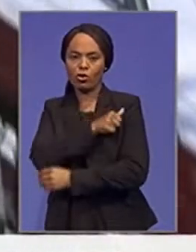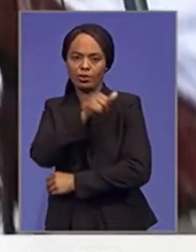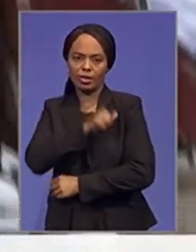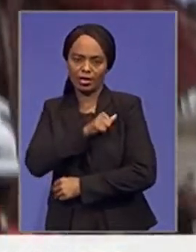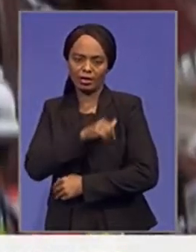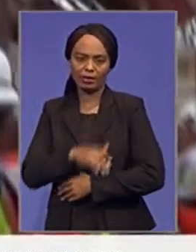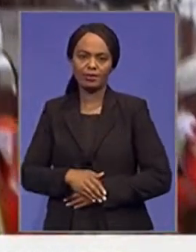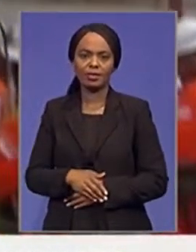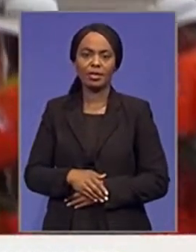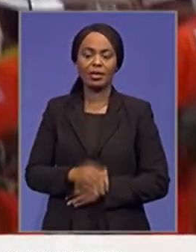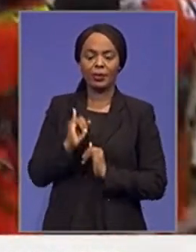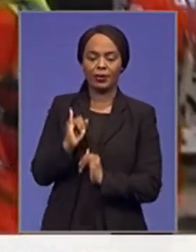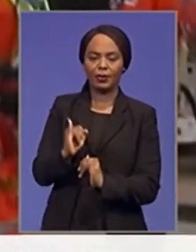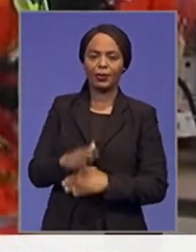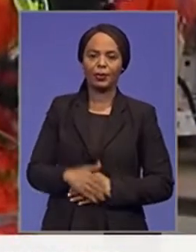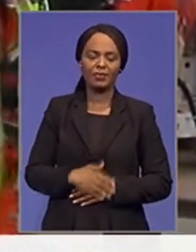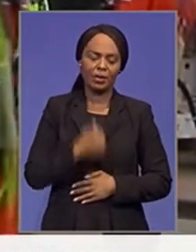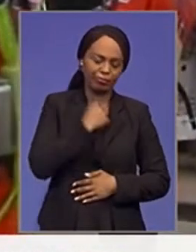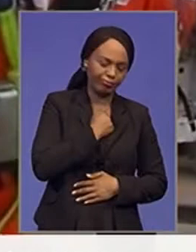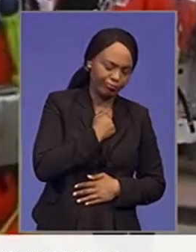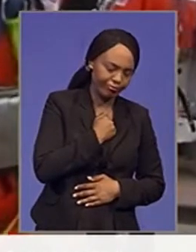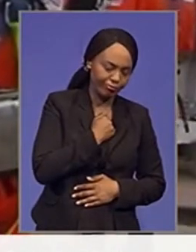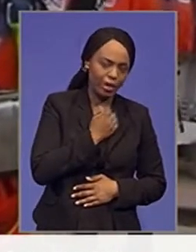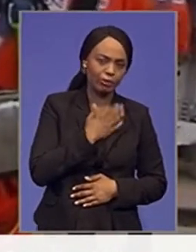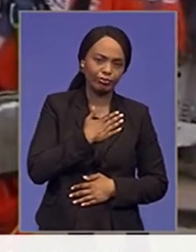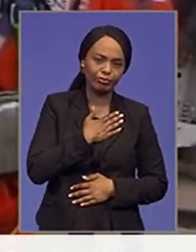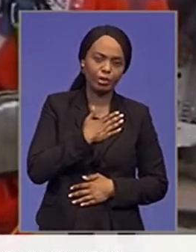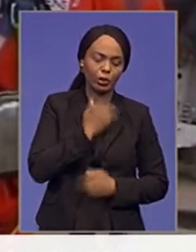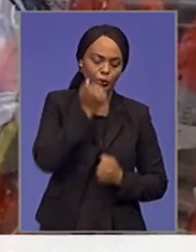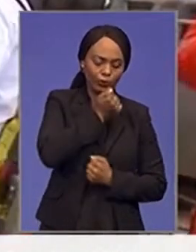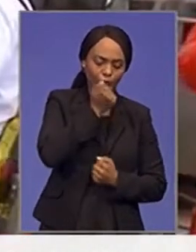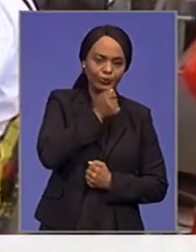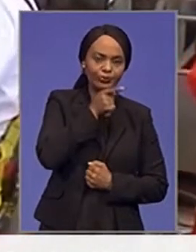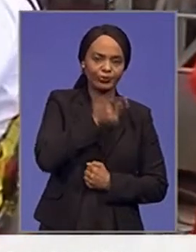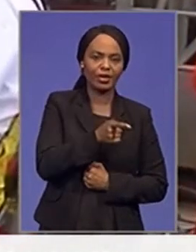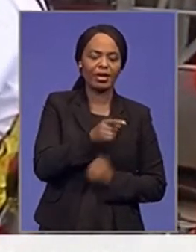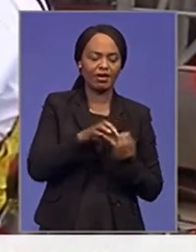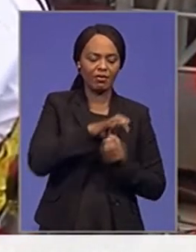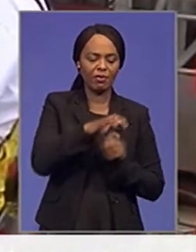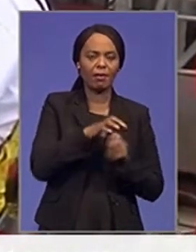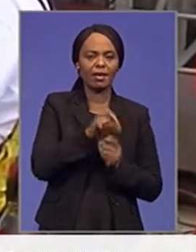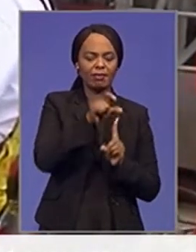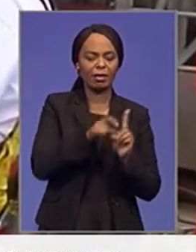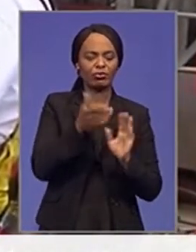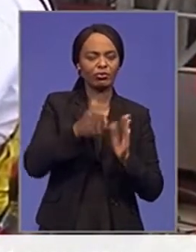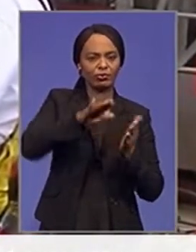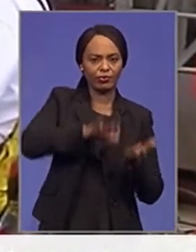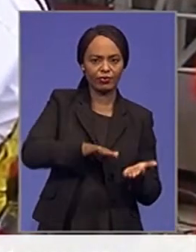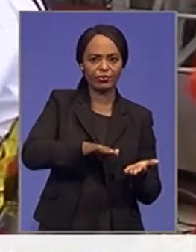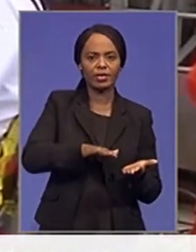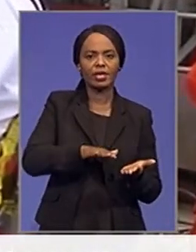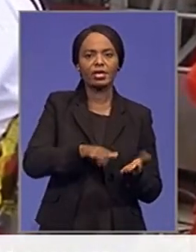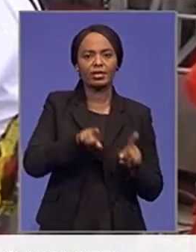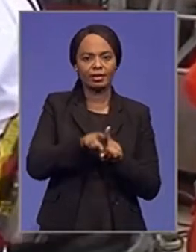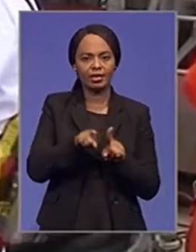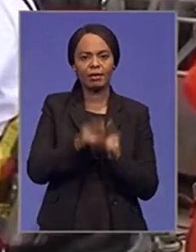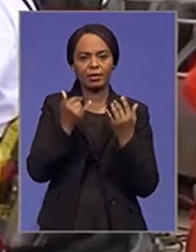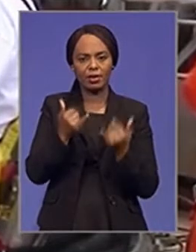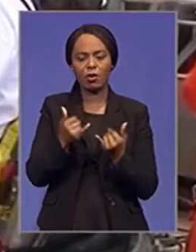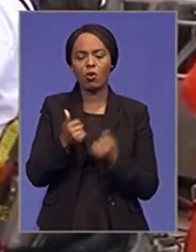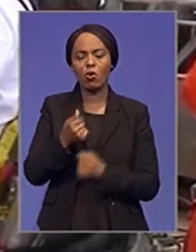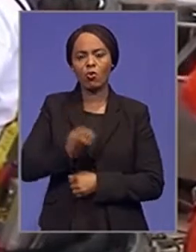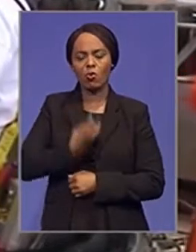batla go fedisa matsediso re le mokgatlho wa AMCO ba ba lahlehetsweng mme ebile re batla re lakaletsa mahlonolo ba ba ntse